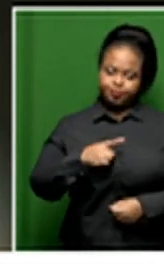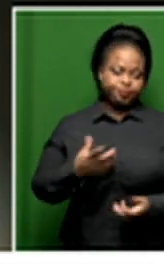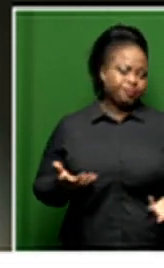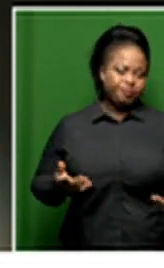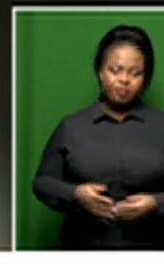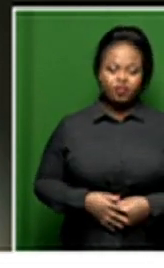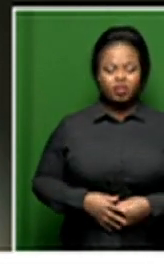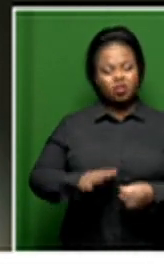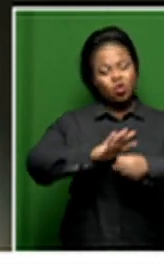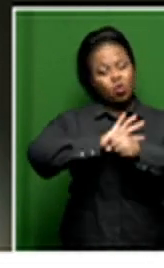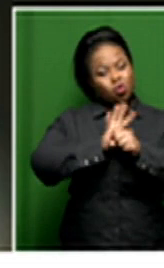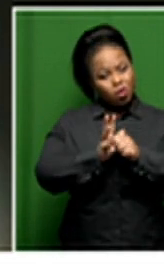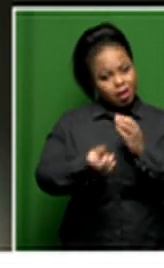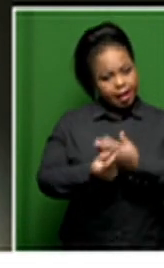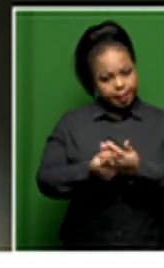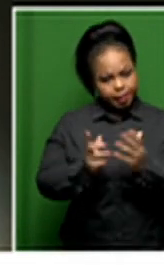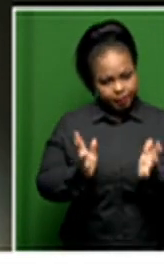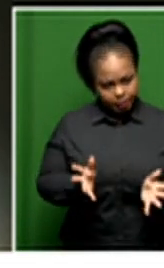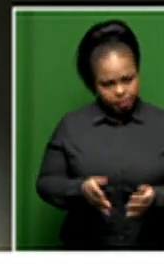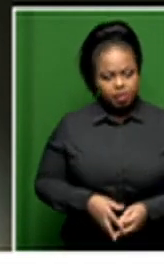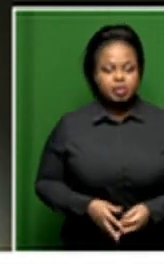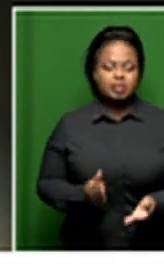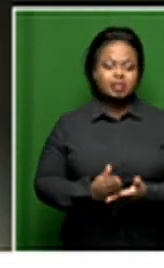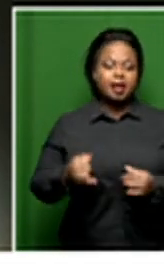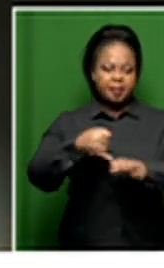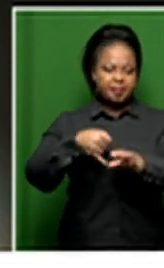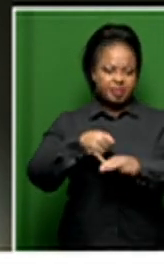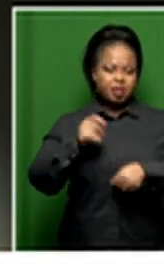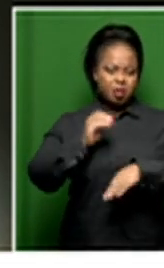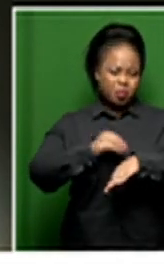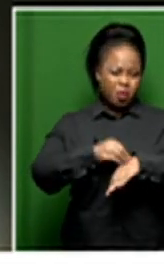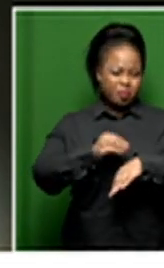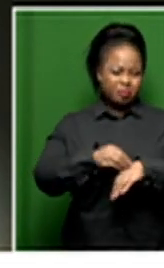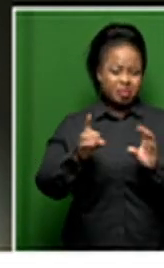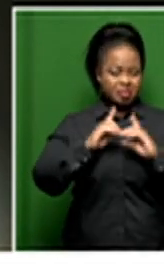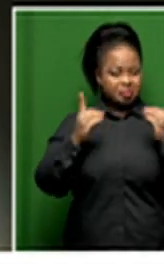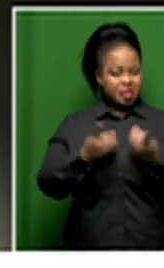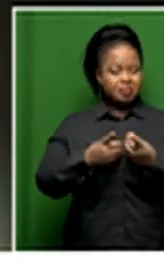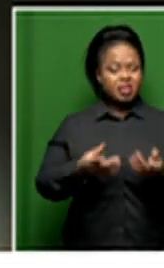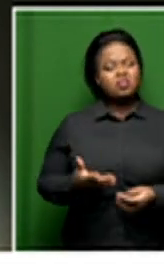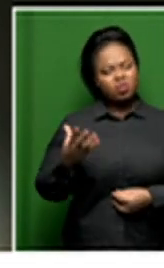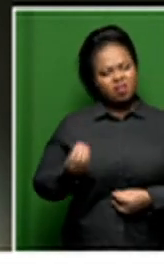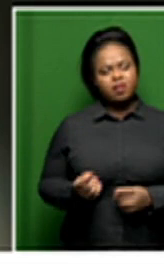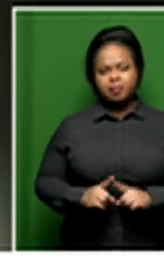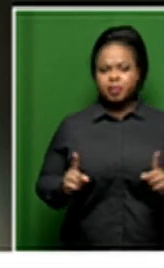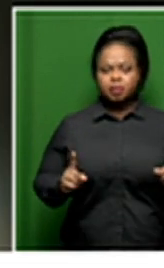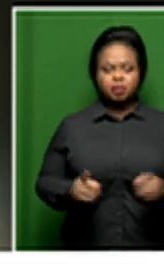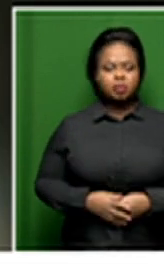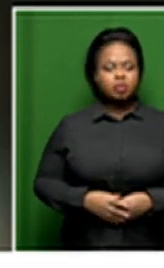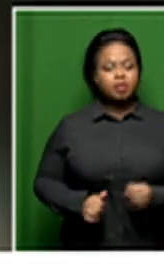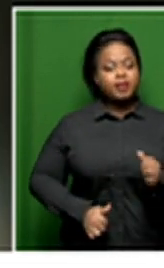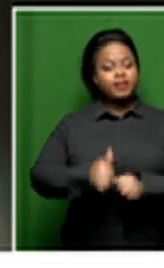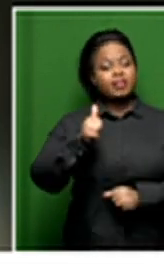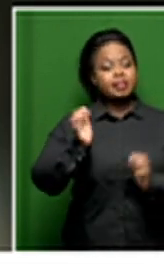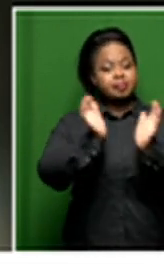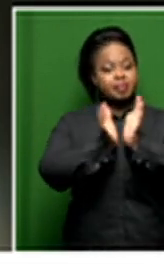issues such as COVID and then also some internal problems within the department. But we had our first